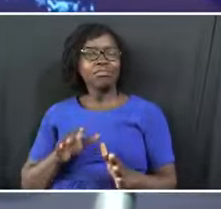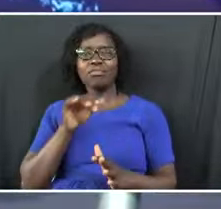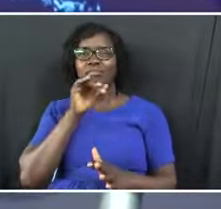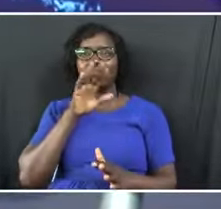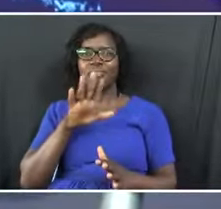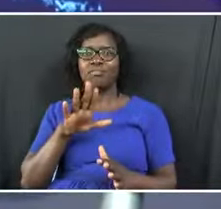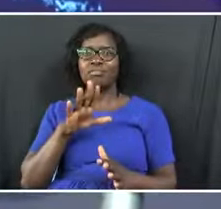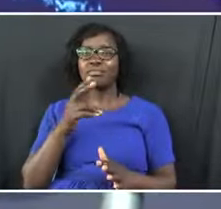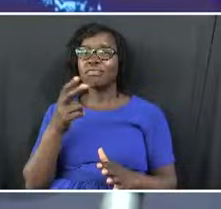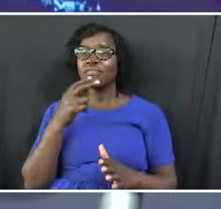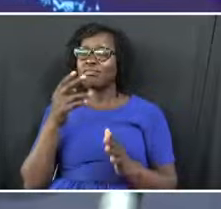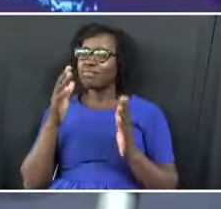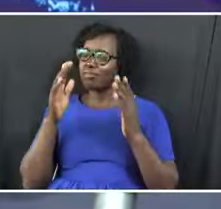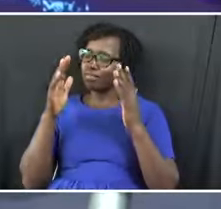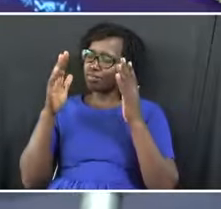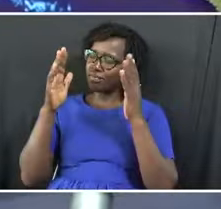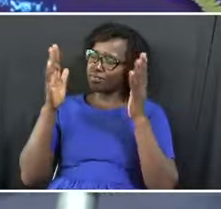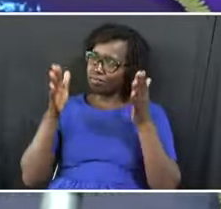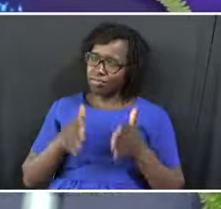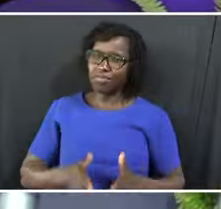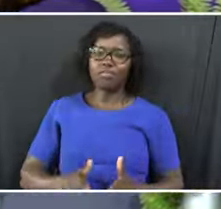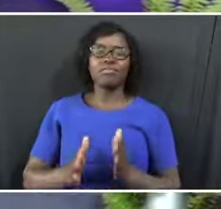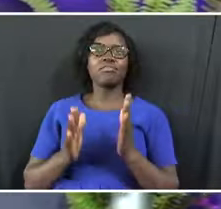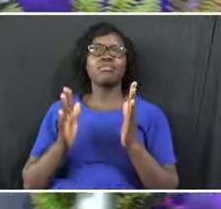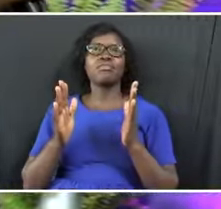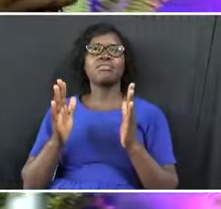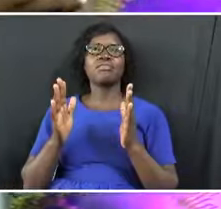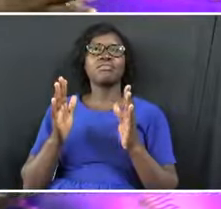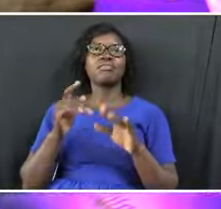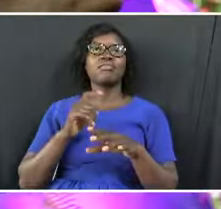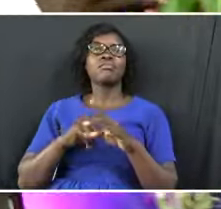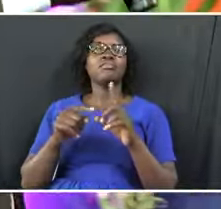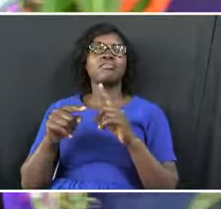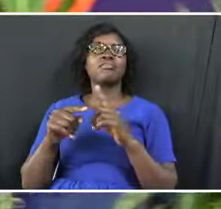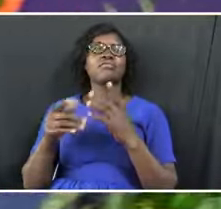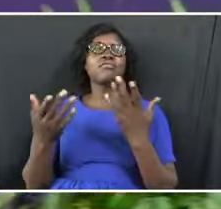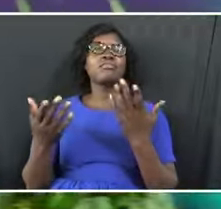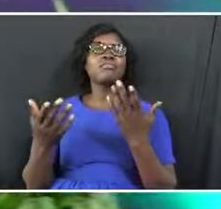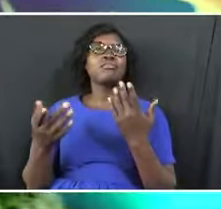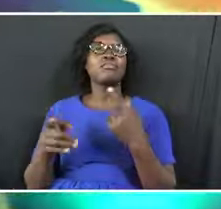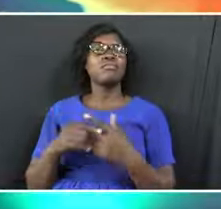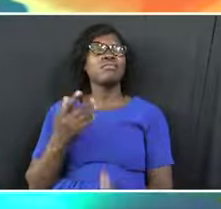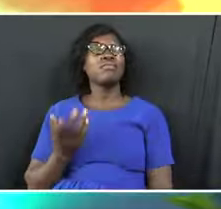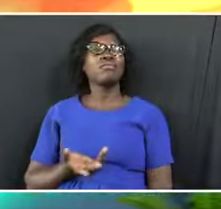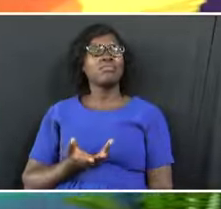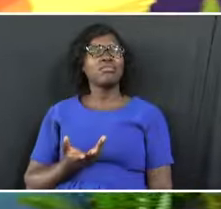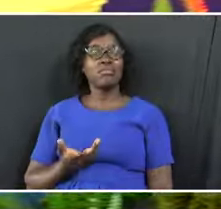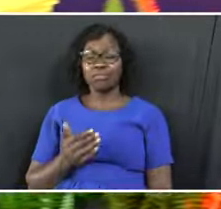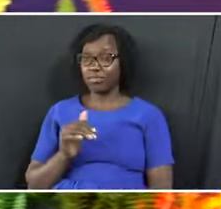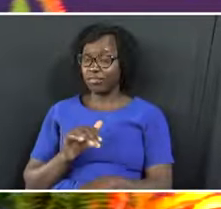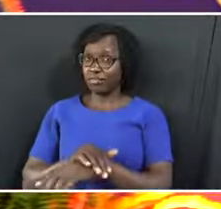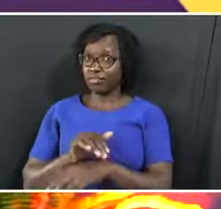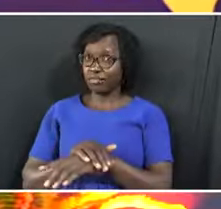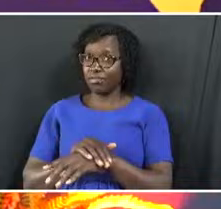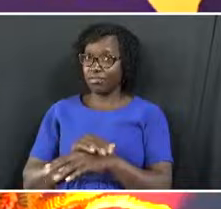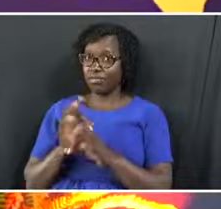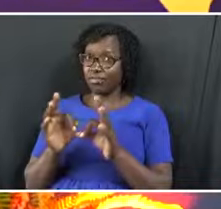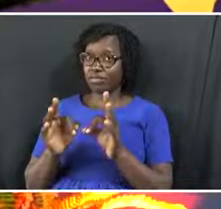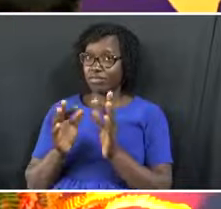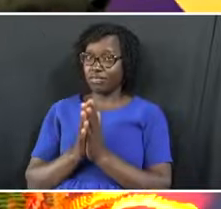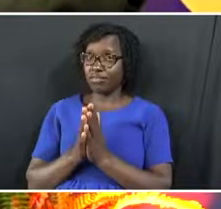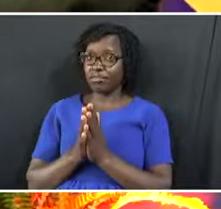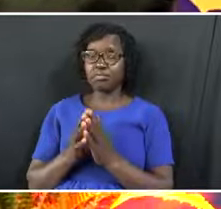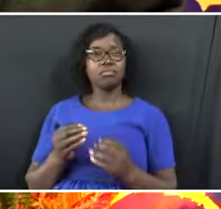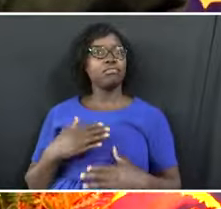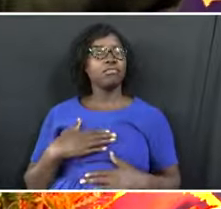had celebrated his path, when he killed. You know, let me just say this. It is good if a stranger kills